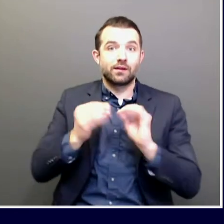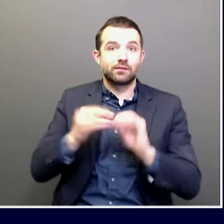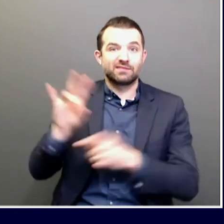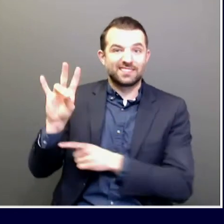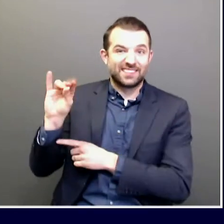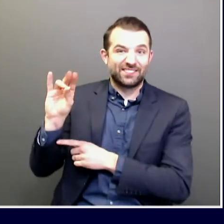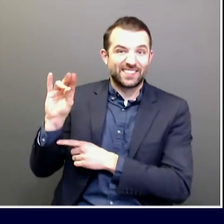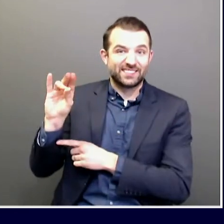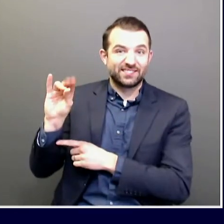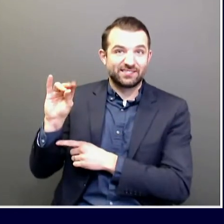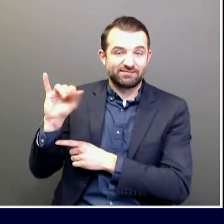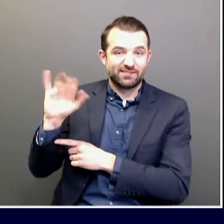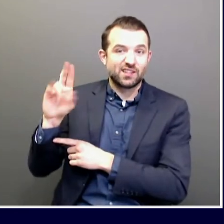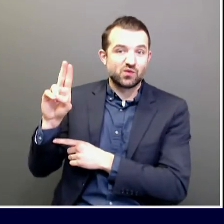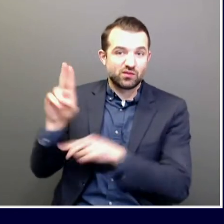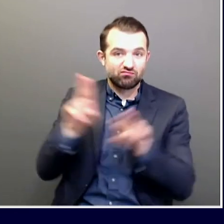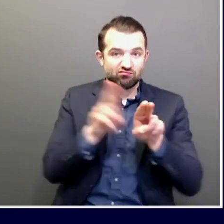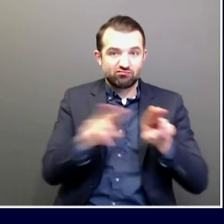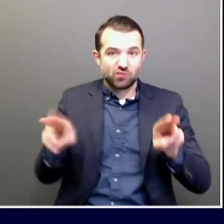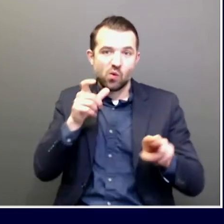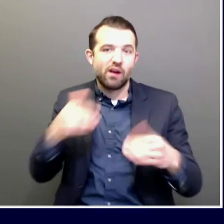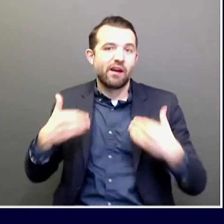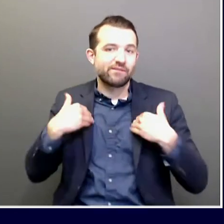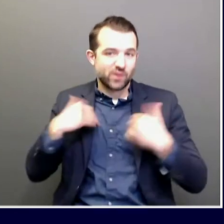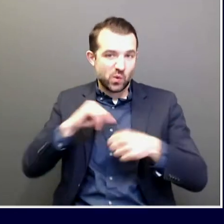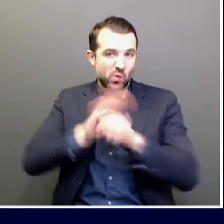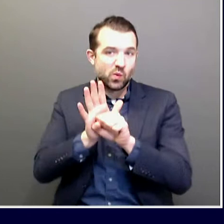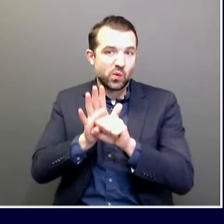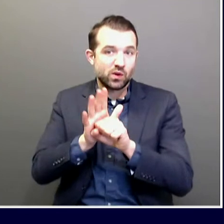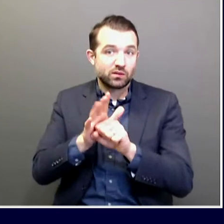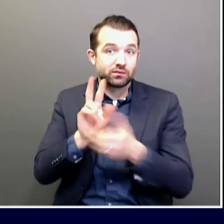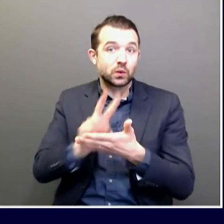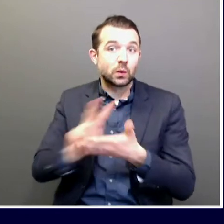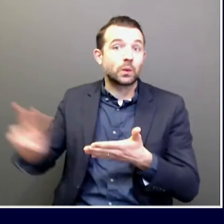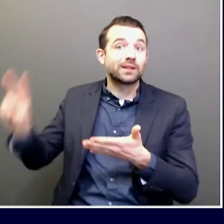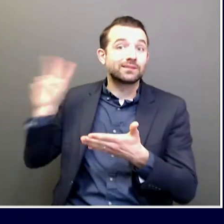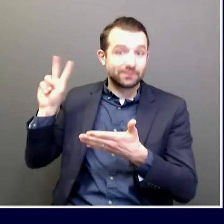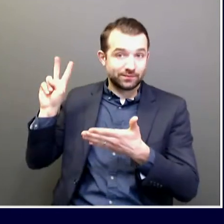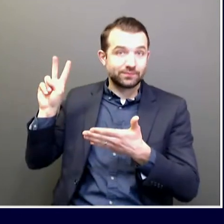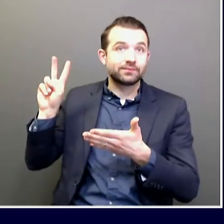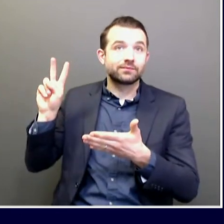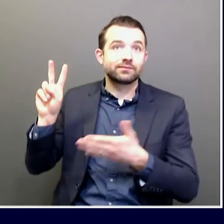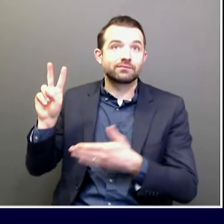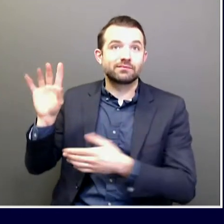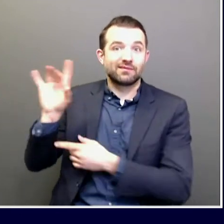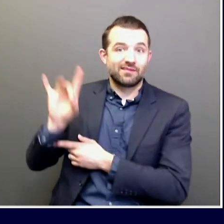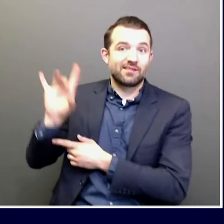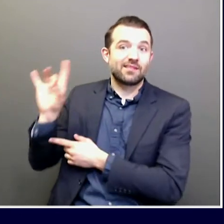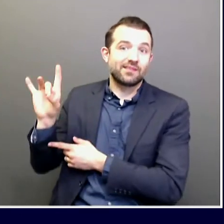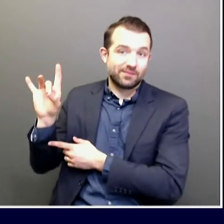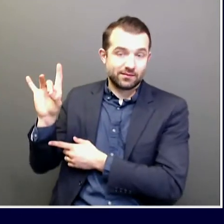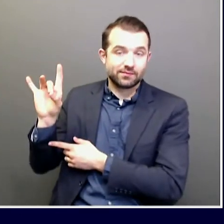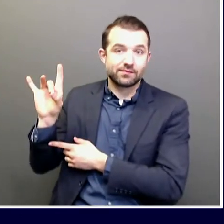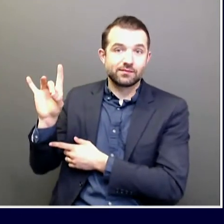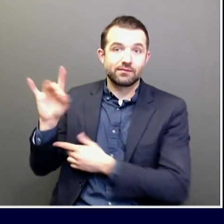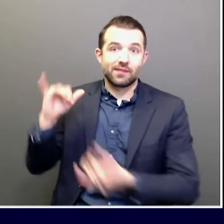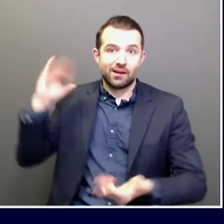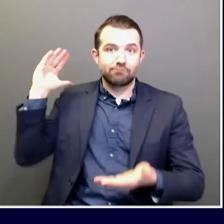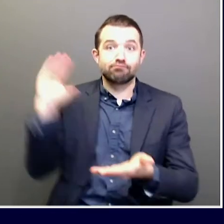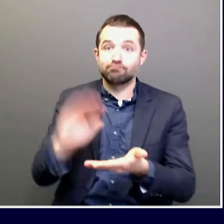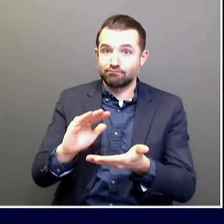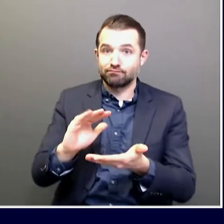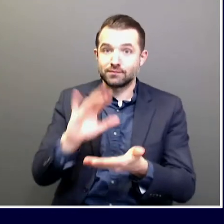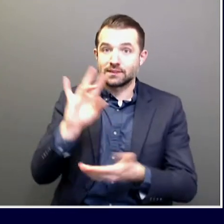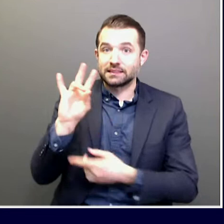at 320. And similarly for ventilator use, where right now there are 27 people in